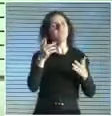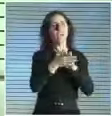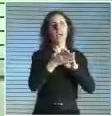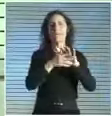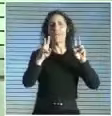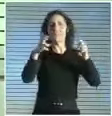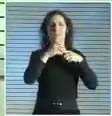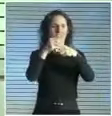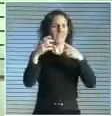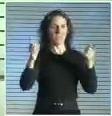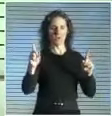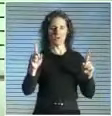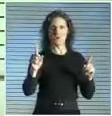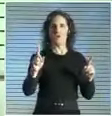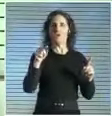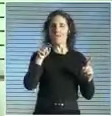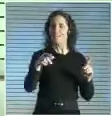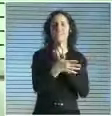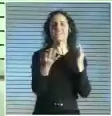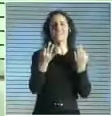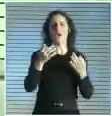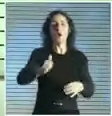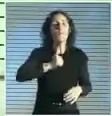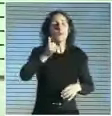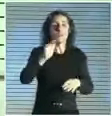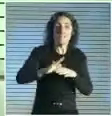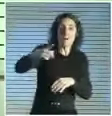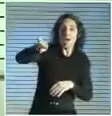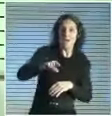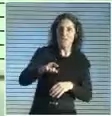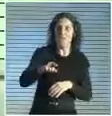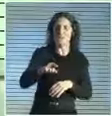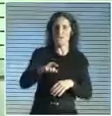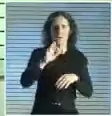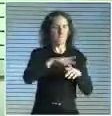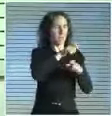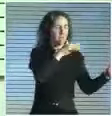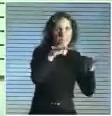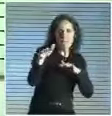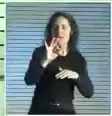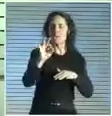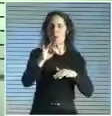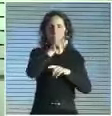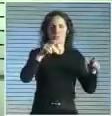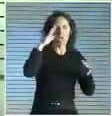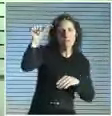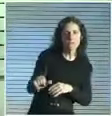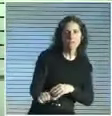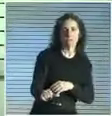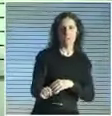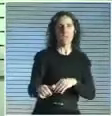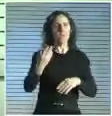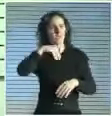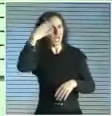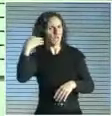to talk to their management, and great ideas come from them. So we have a top-down, but also a bottom-up approach, and it's important to